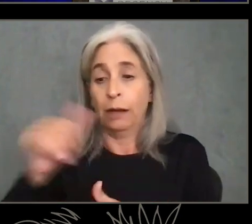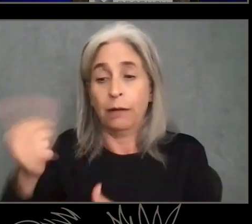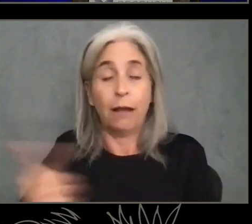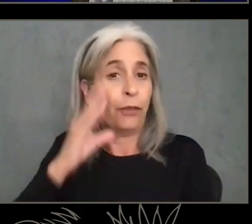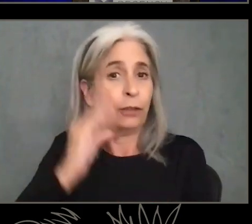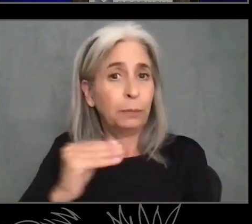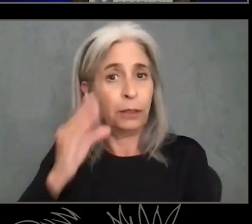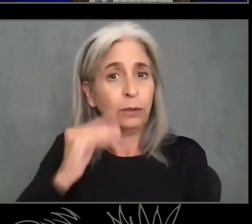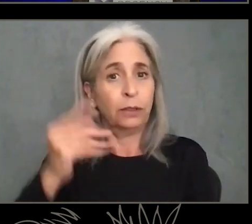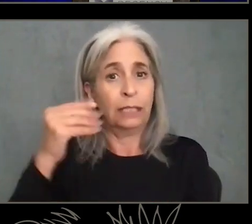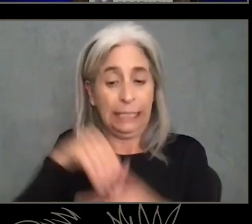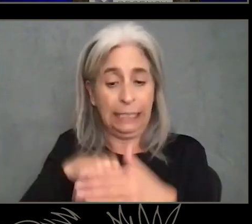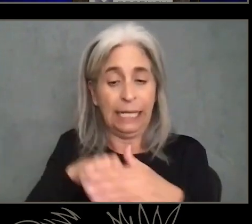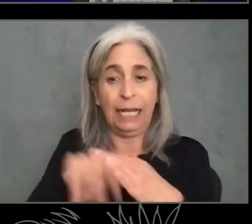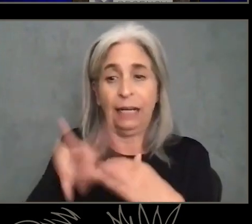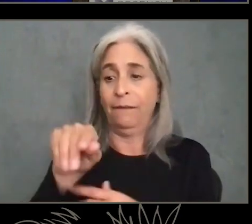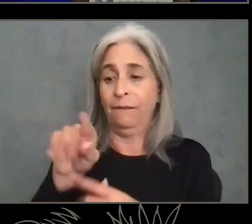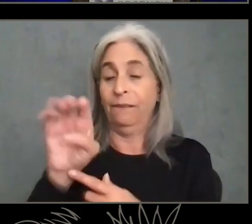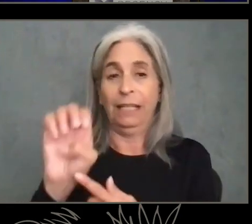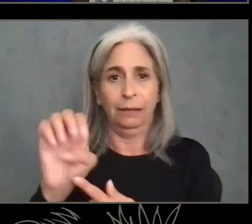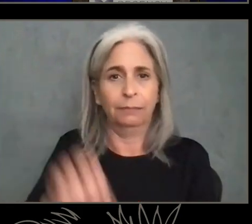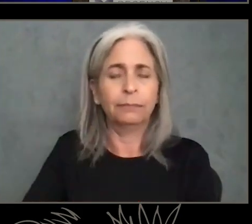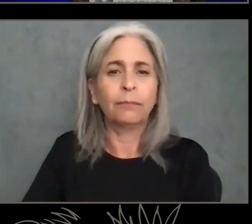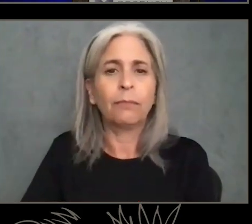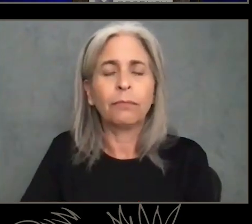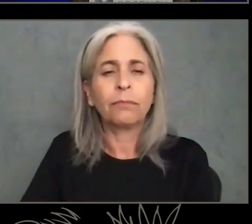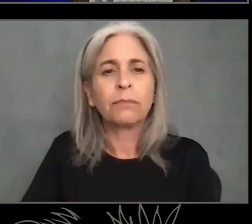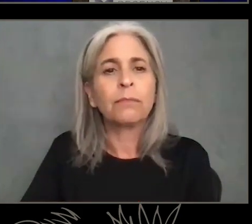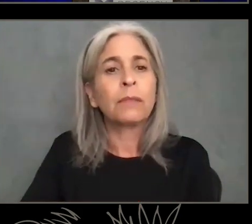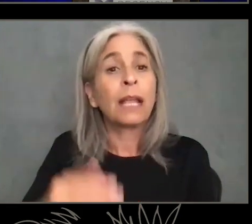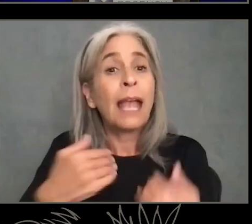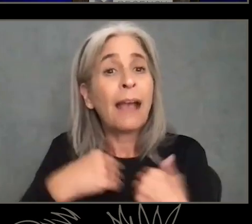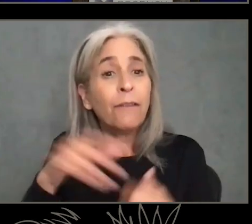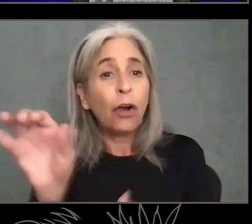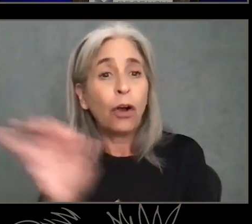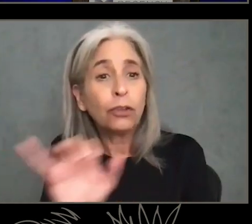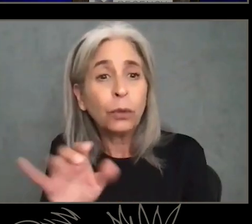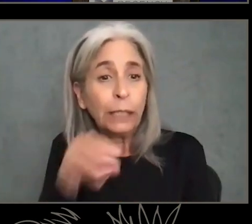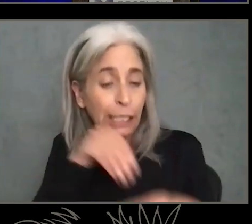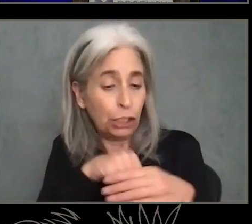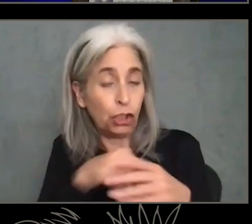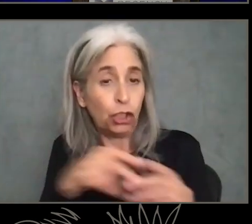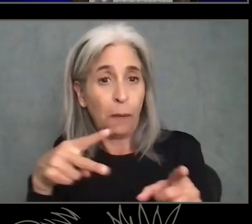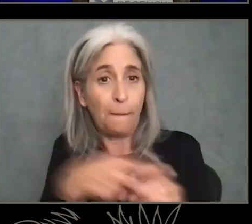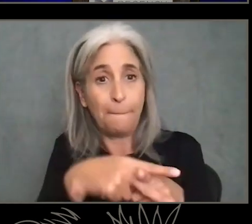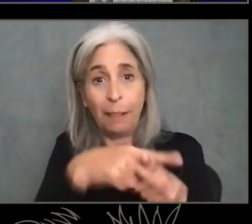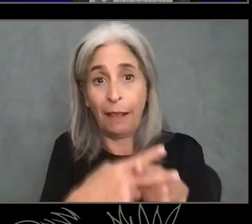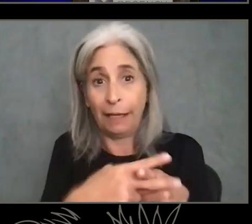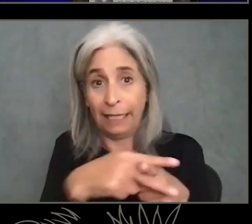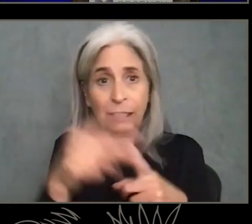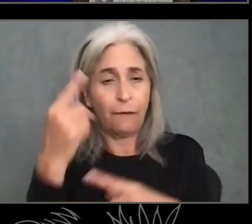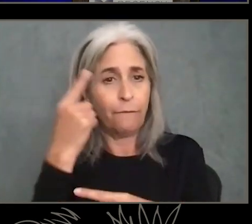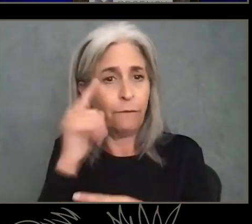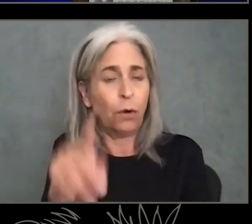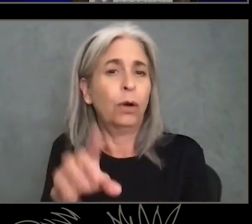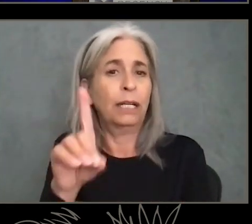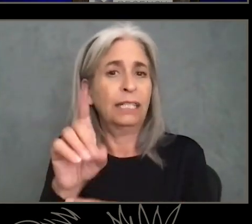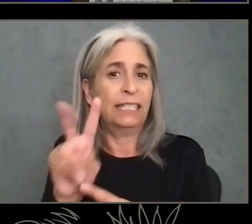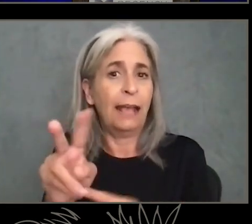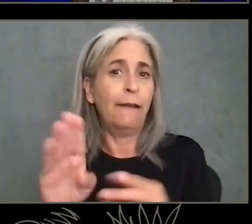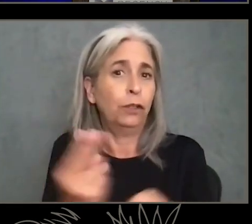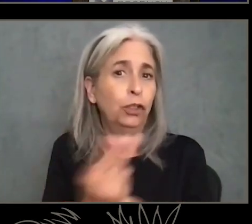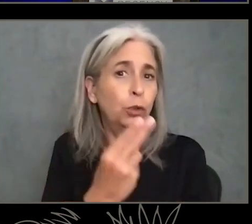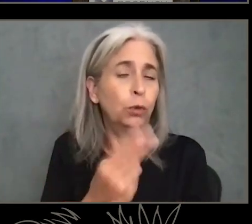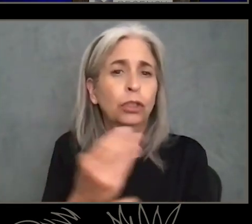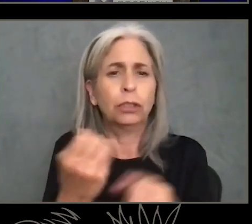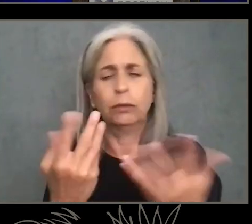experience to Vite internally. They also have internal plugins that Vite uses to